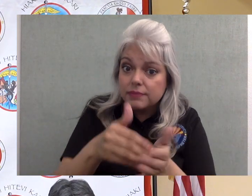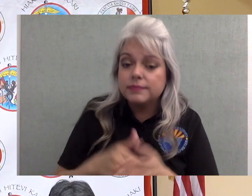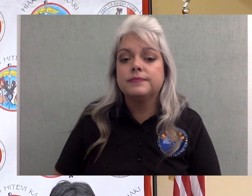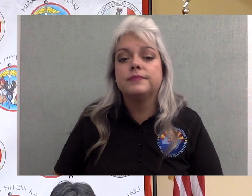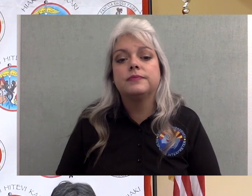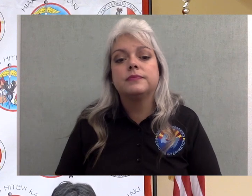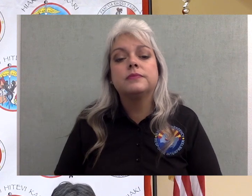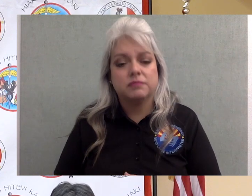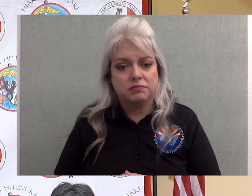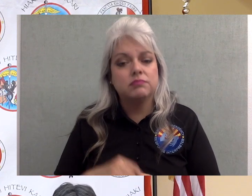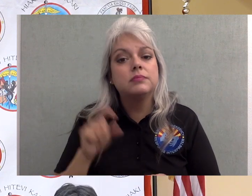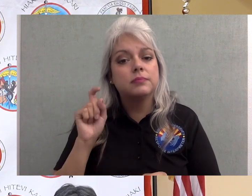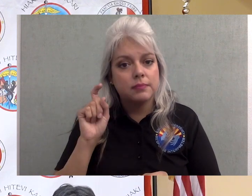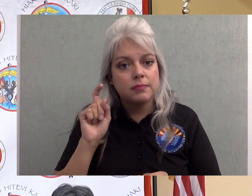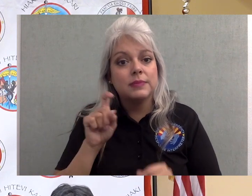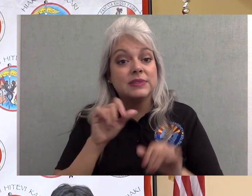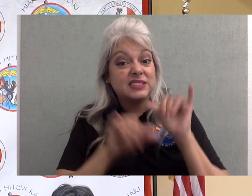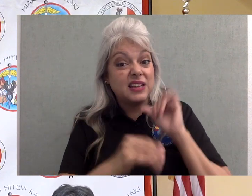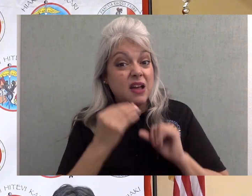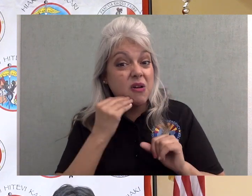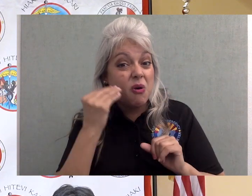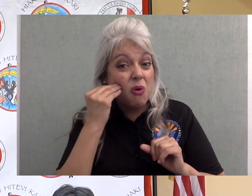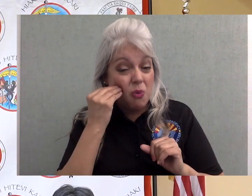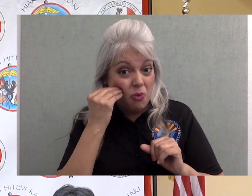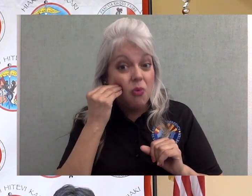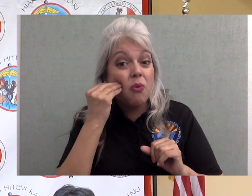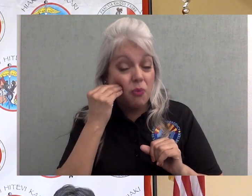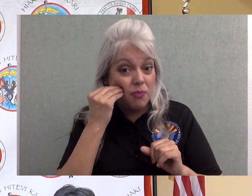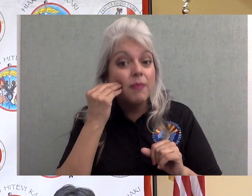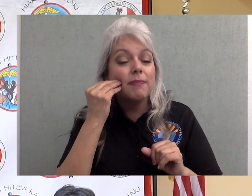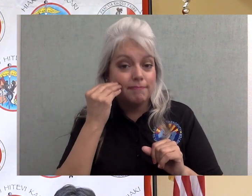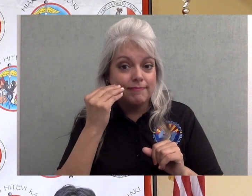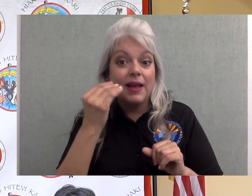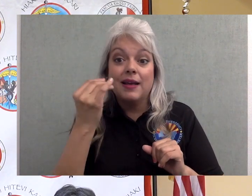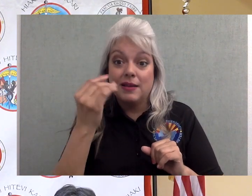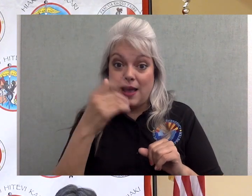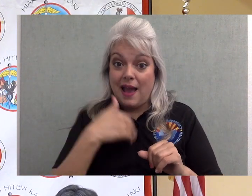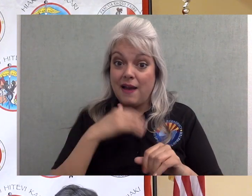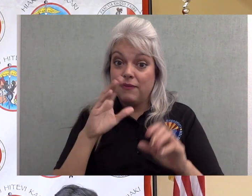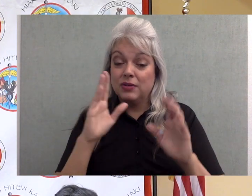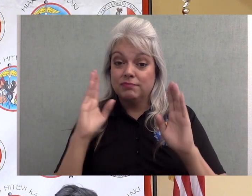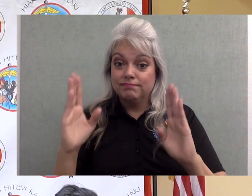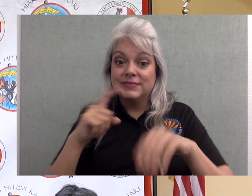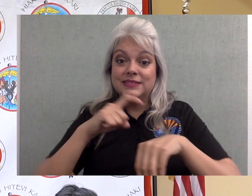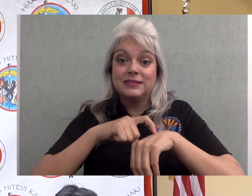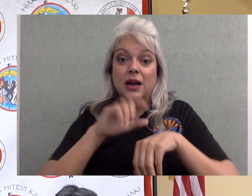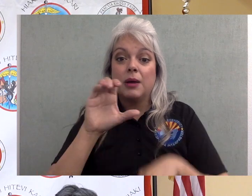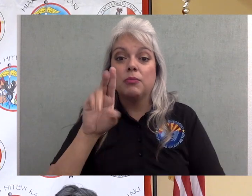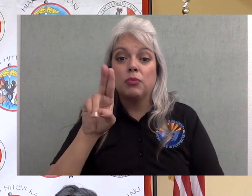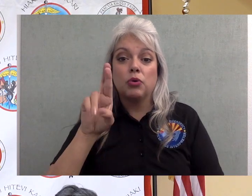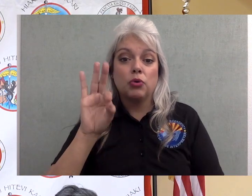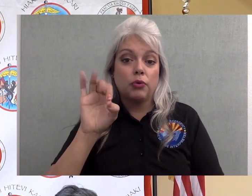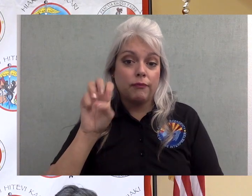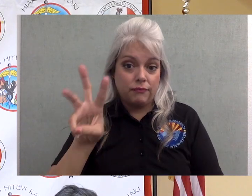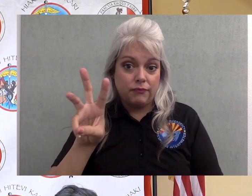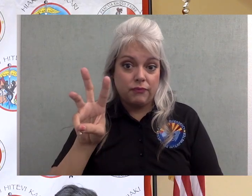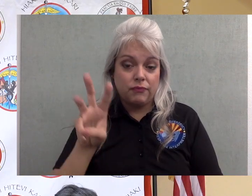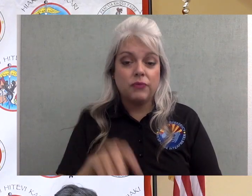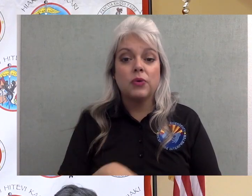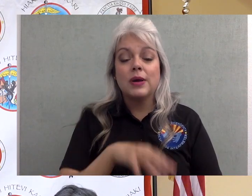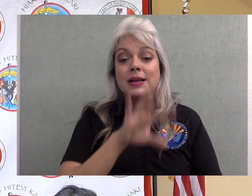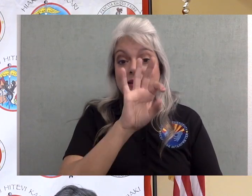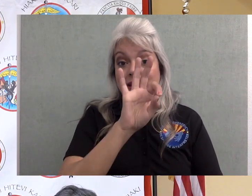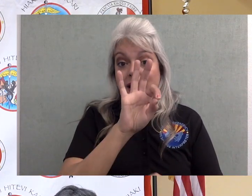A stay home and order is in place. The curfew is still in effect from 9 p.m. till